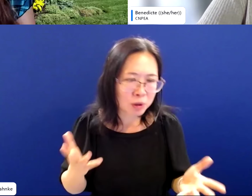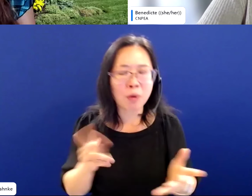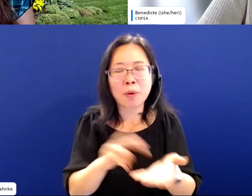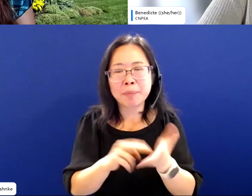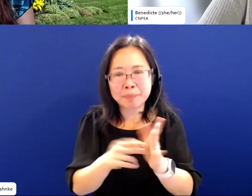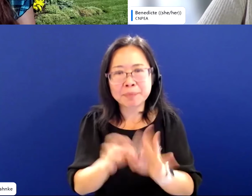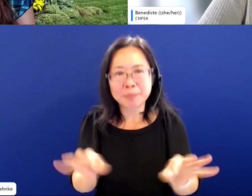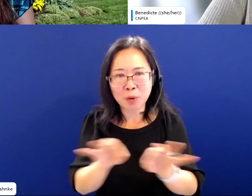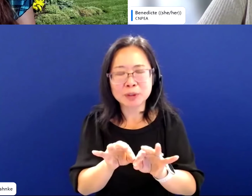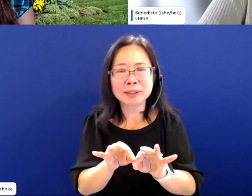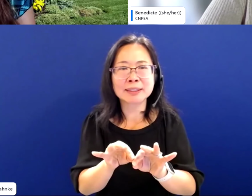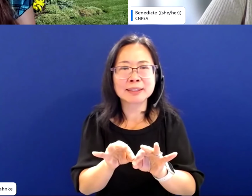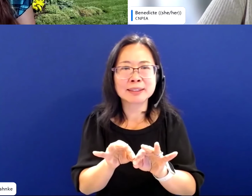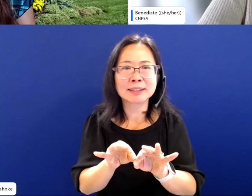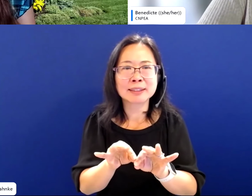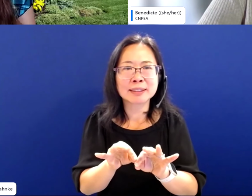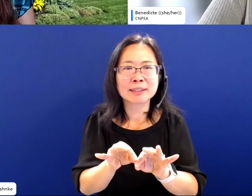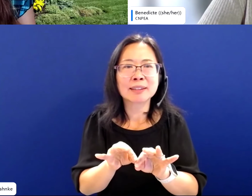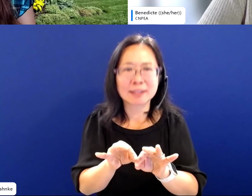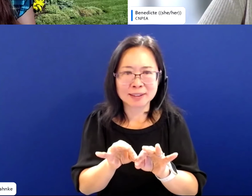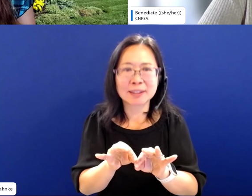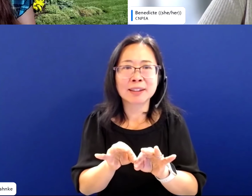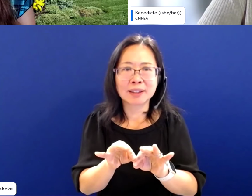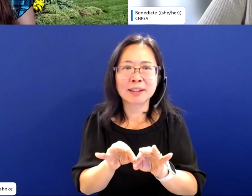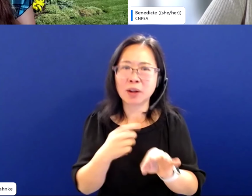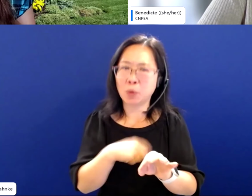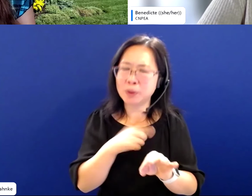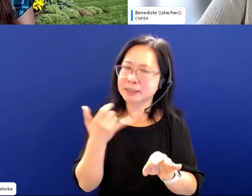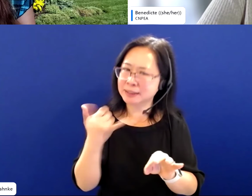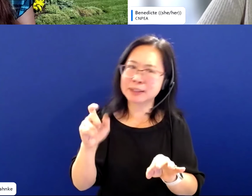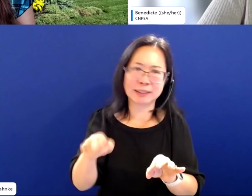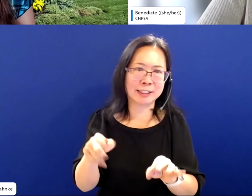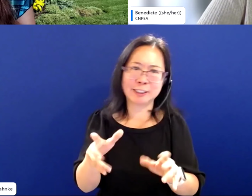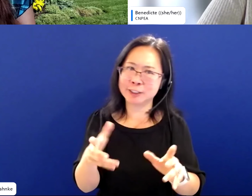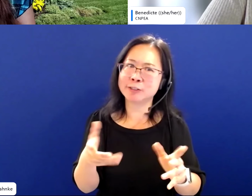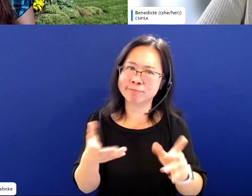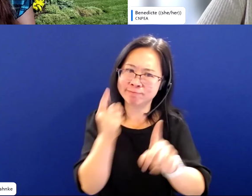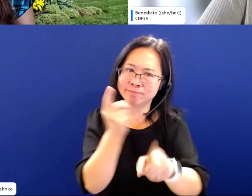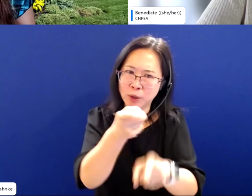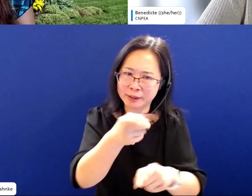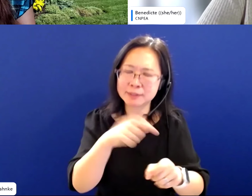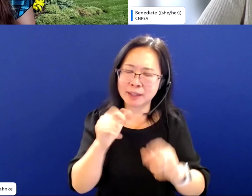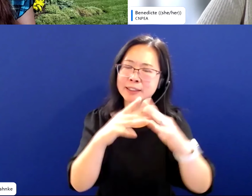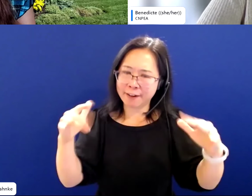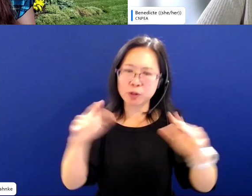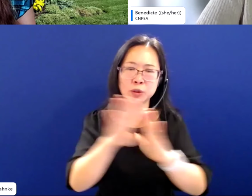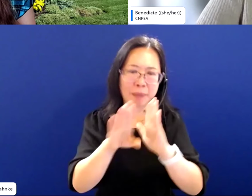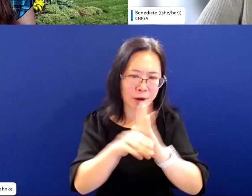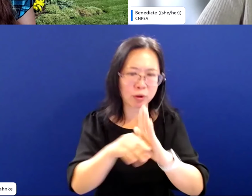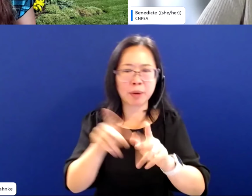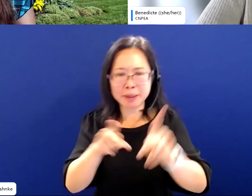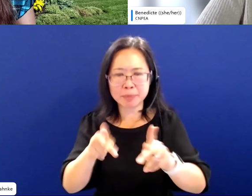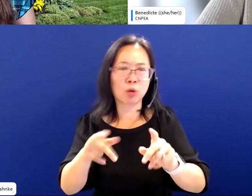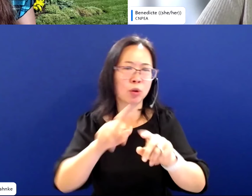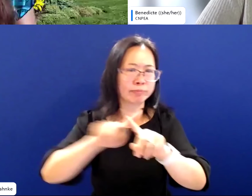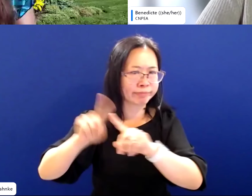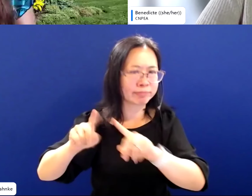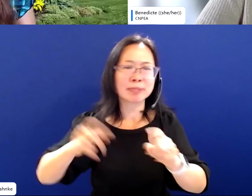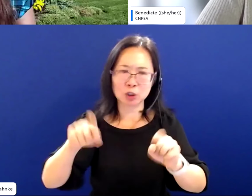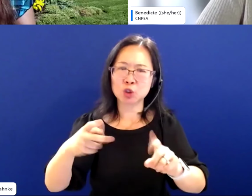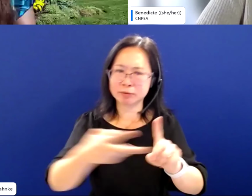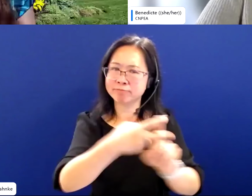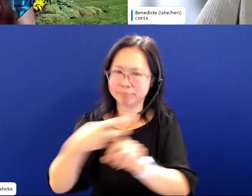to do as much as we can to try and recruit a diverse sample. Right. And I think based on